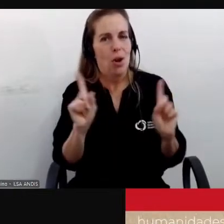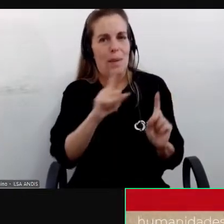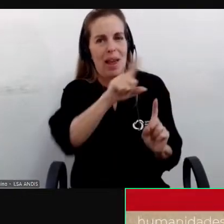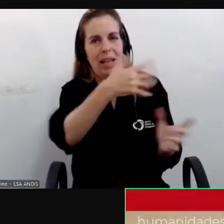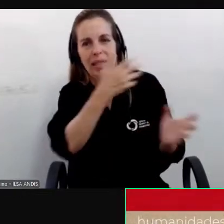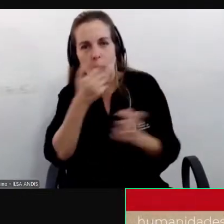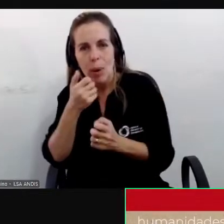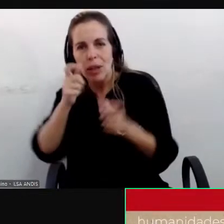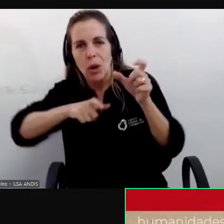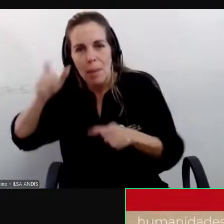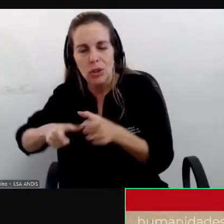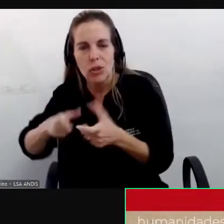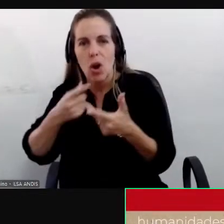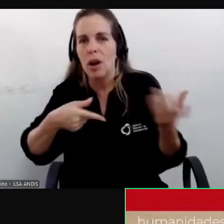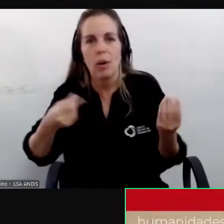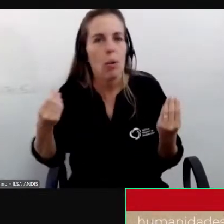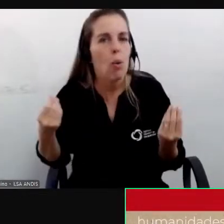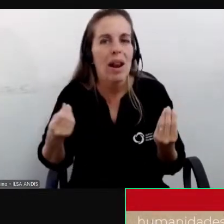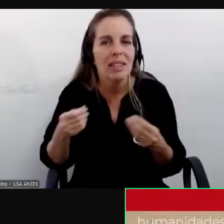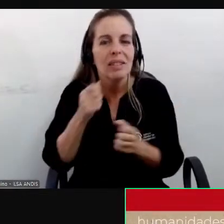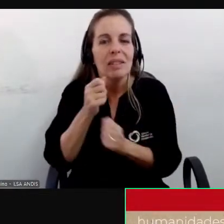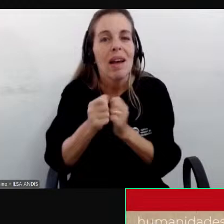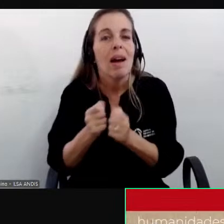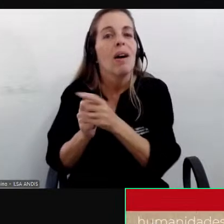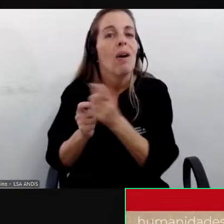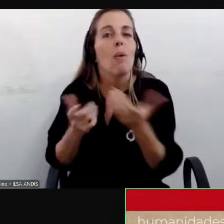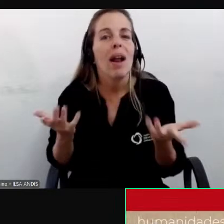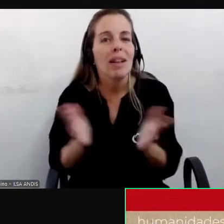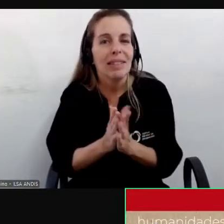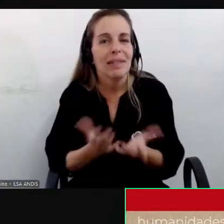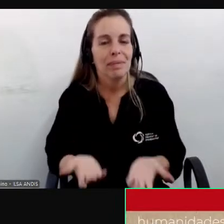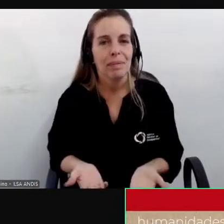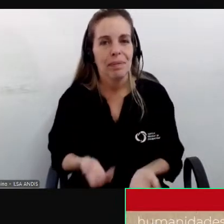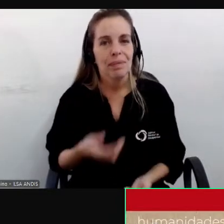greatest commitment to prevent human trafficking?